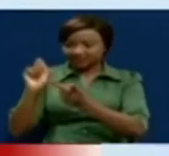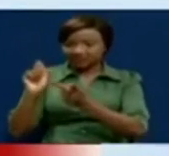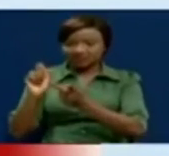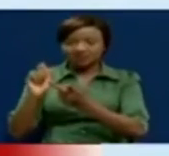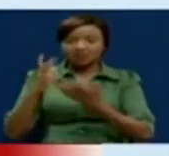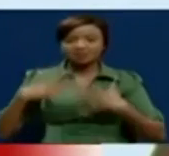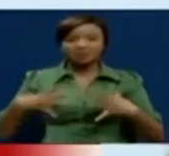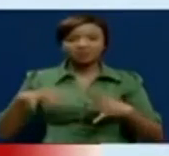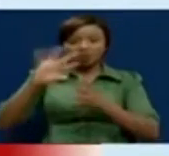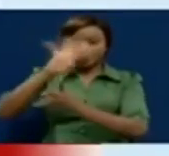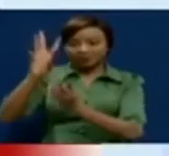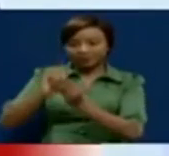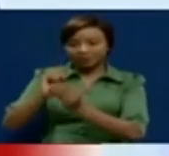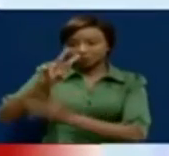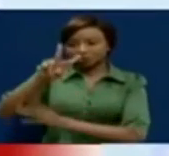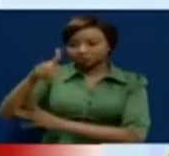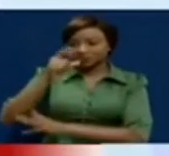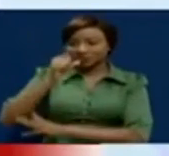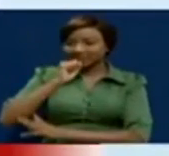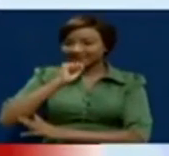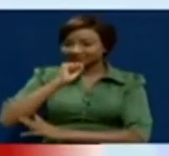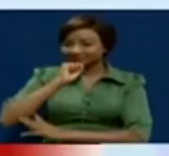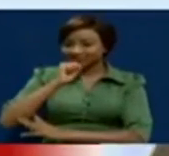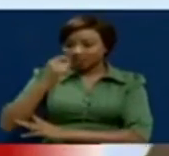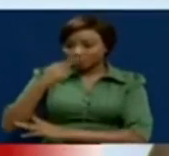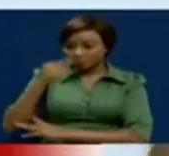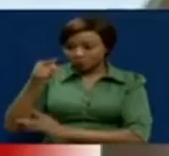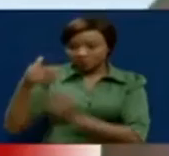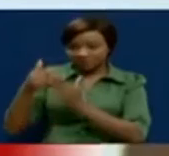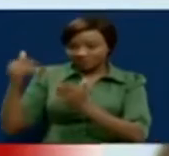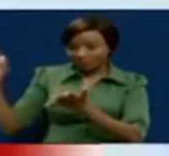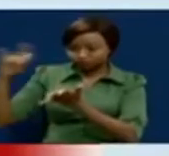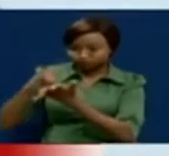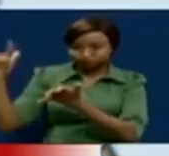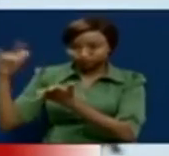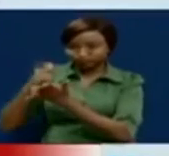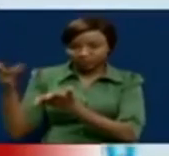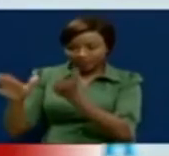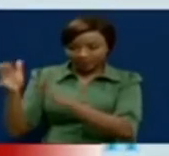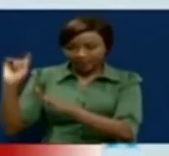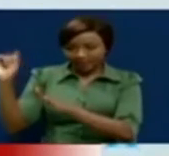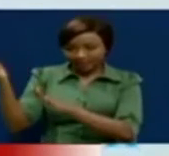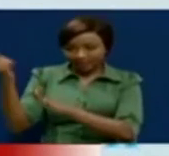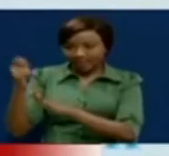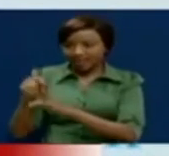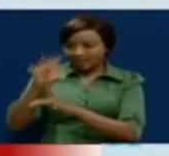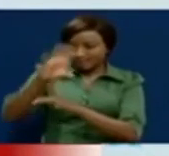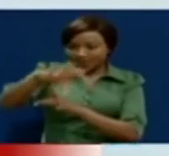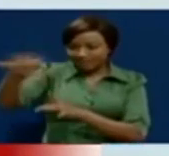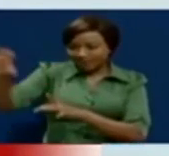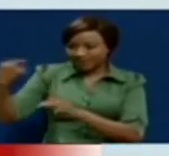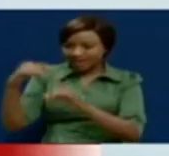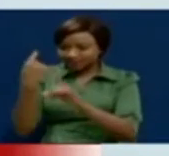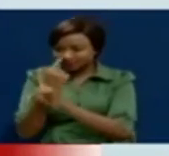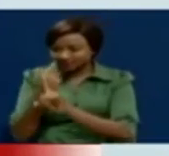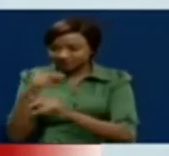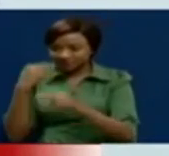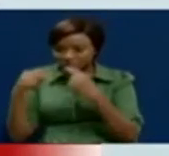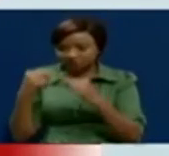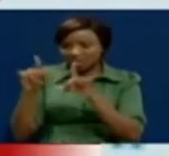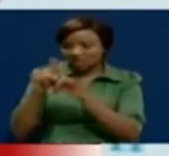of 2,050 people that we place under mandatory quarantine in various hotels and